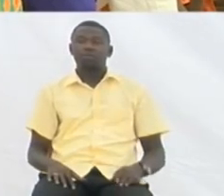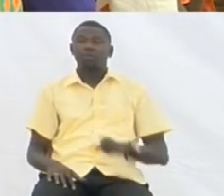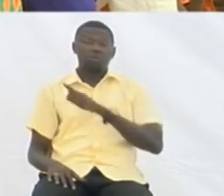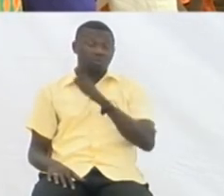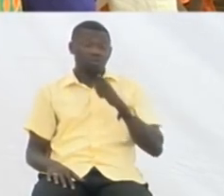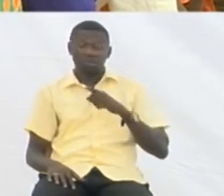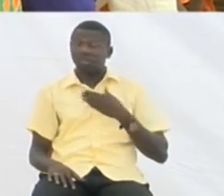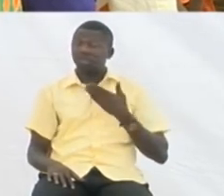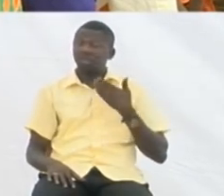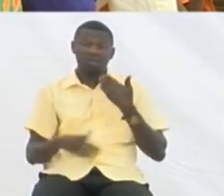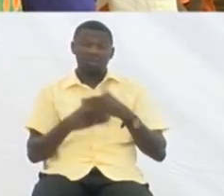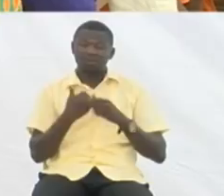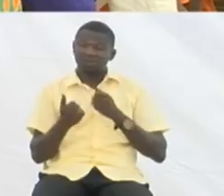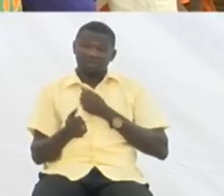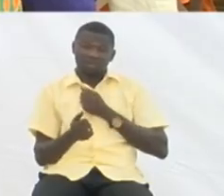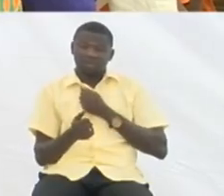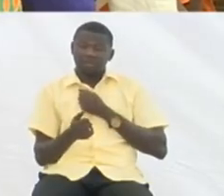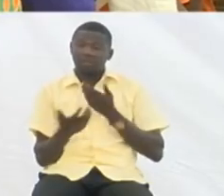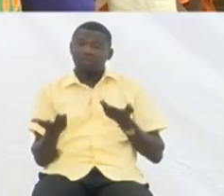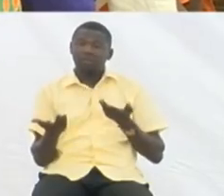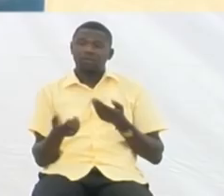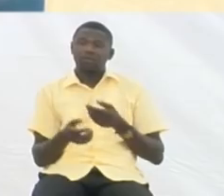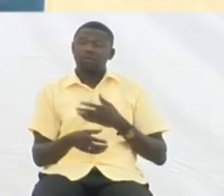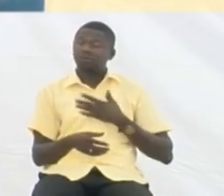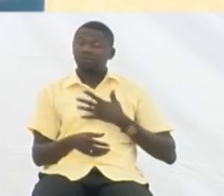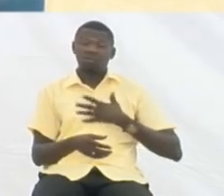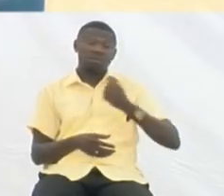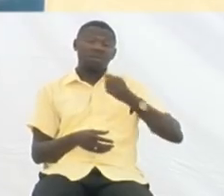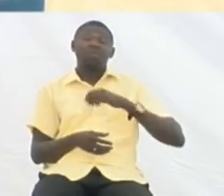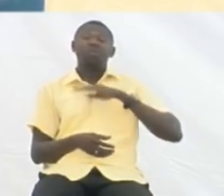we were not brave enough to fight.